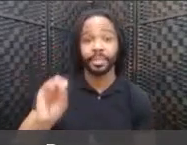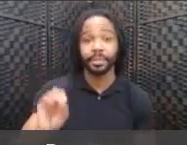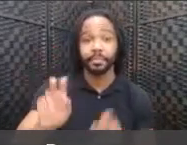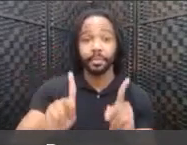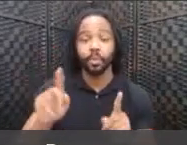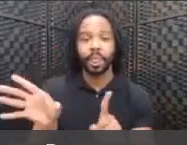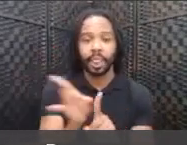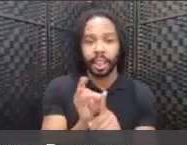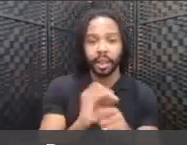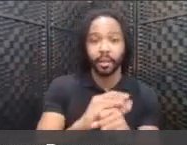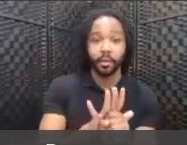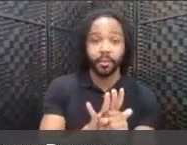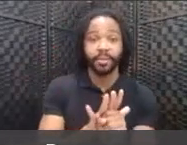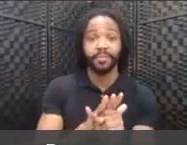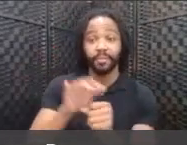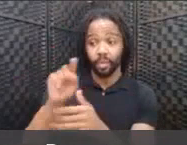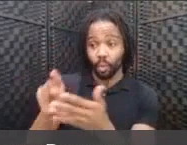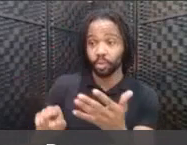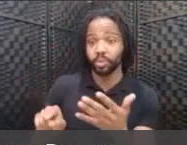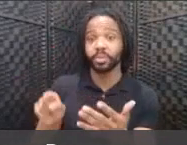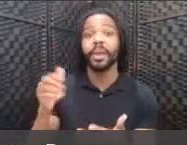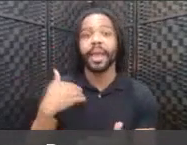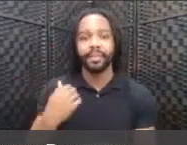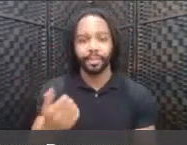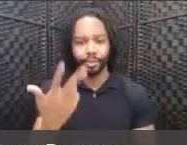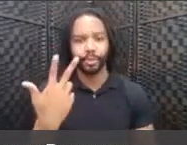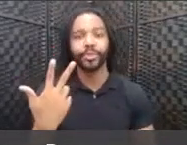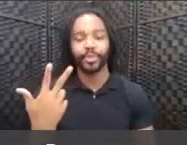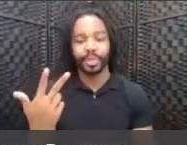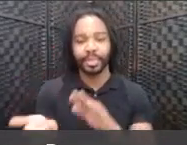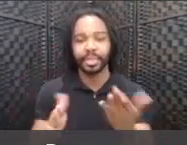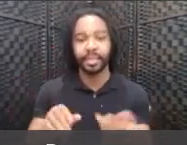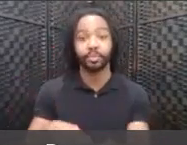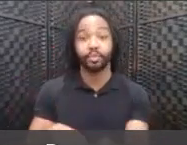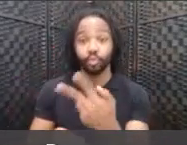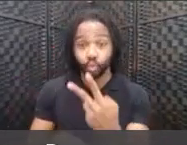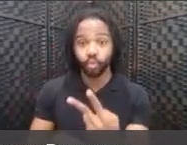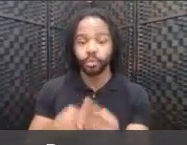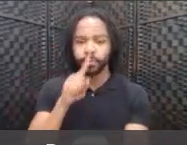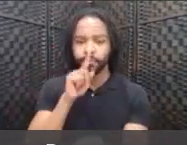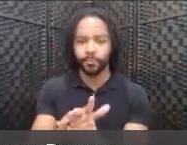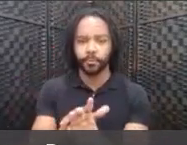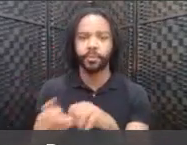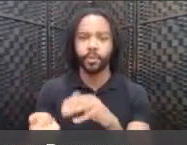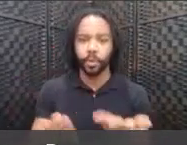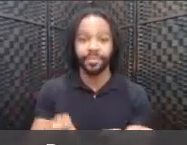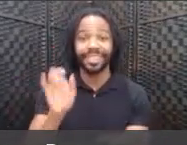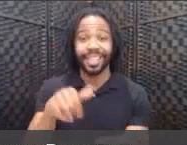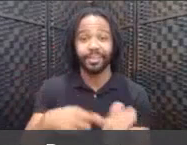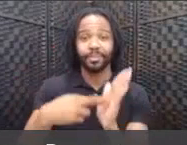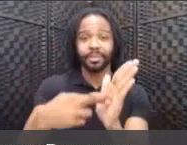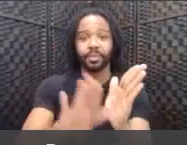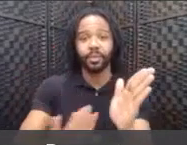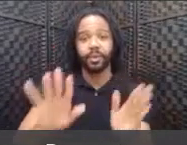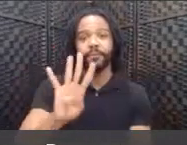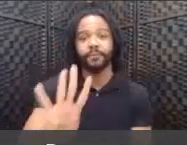contracted COVID. Of these, we've had 3 deaths, but it's just 2 confirmed COVID deaths, representing about 4% of